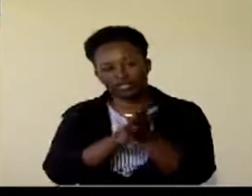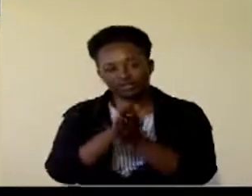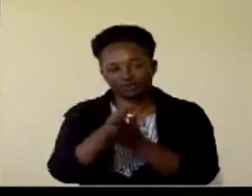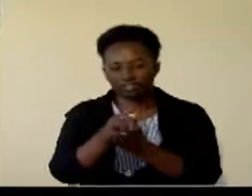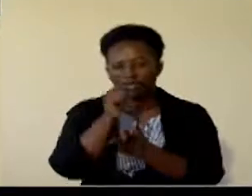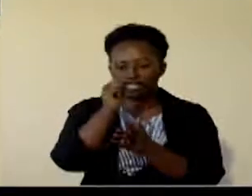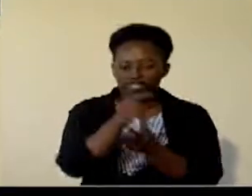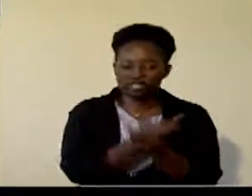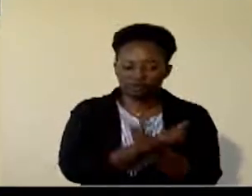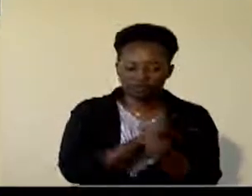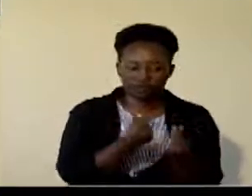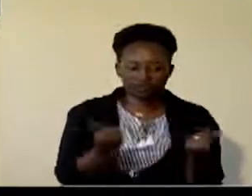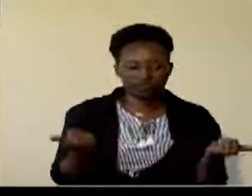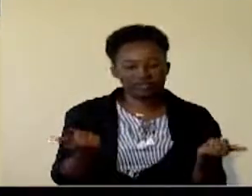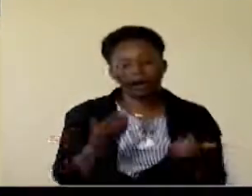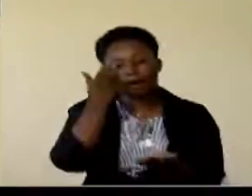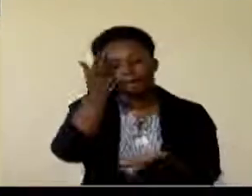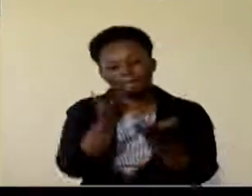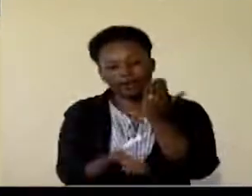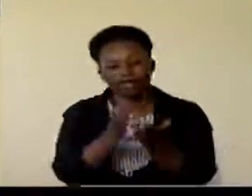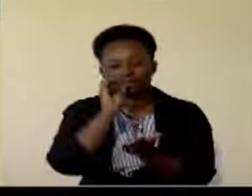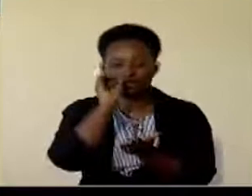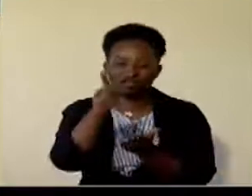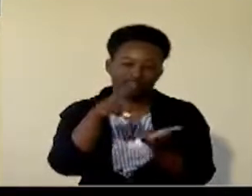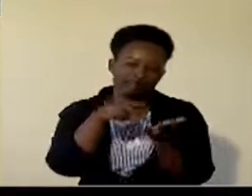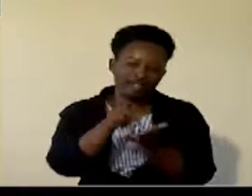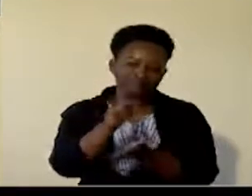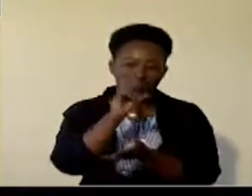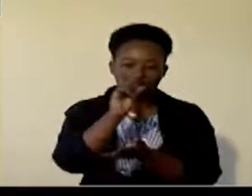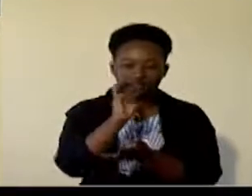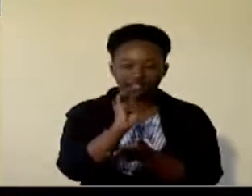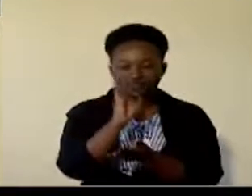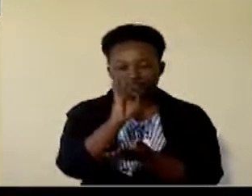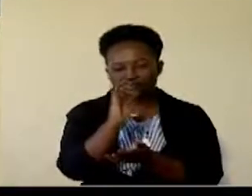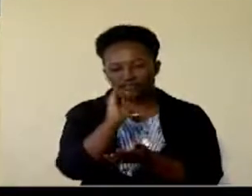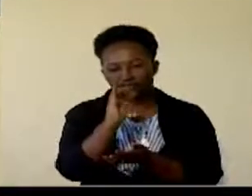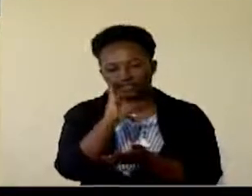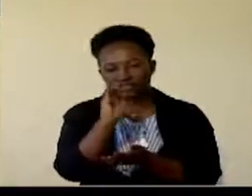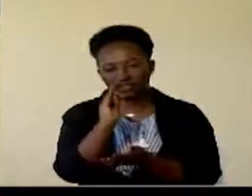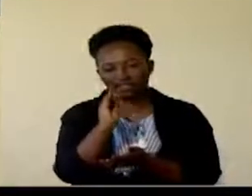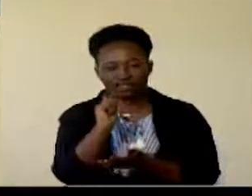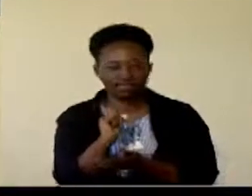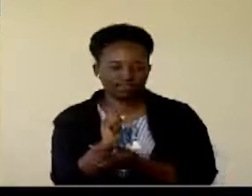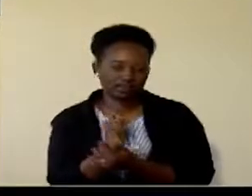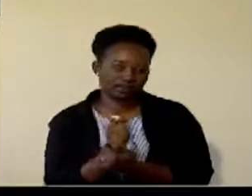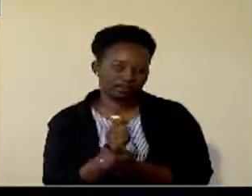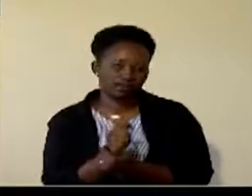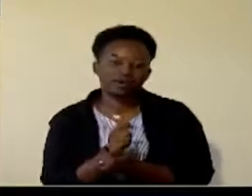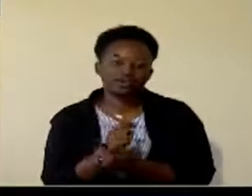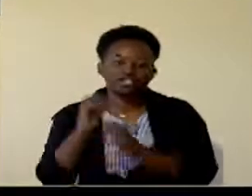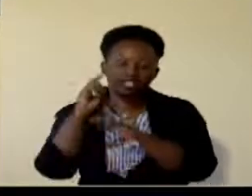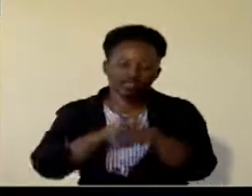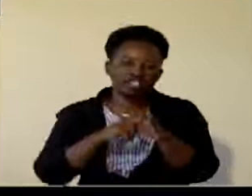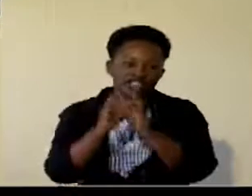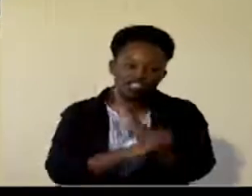hence solving balance of payment deficit by adopting what we call protectionism, trade